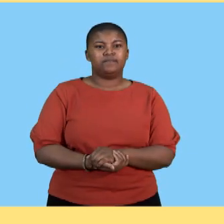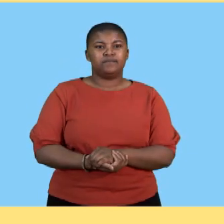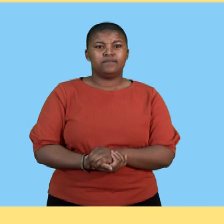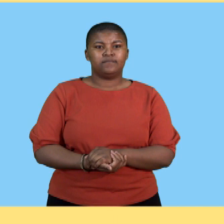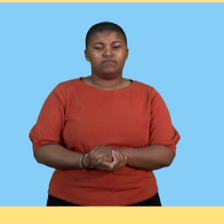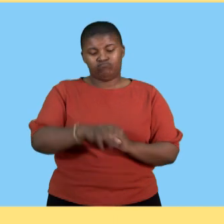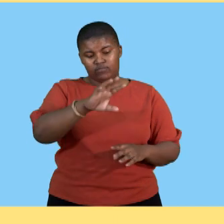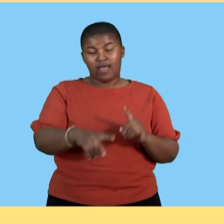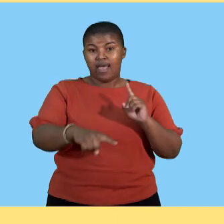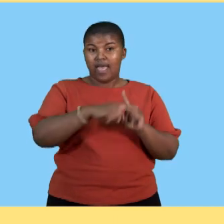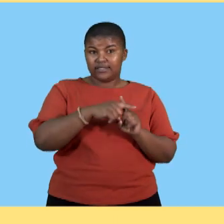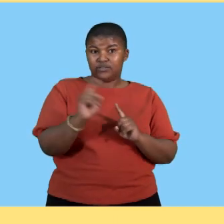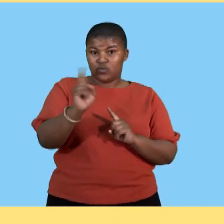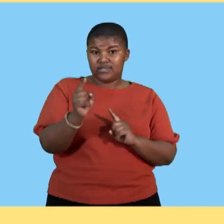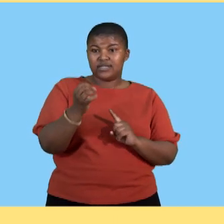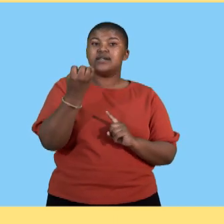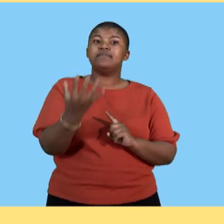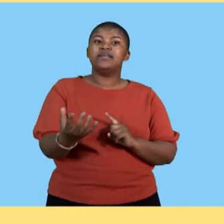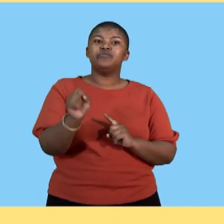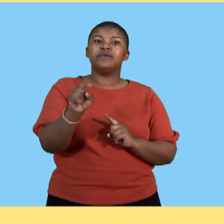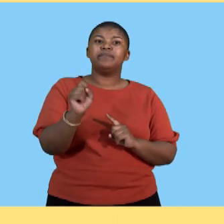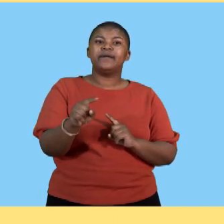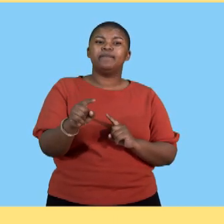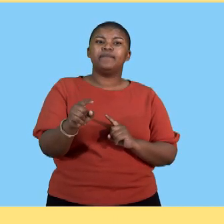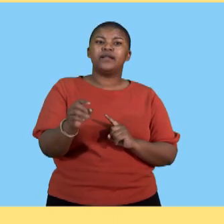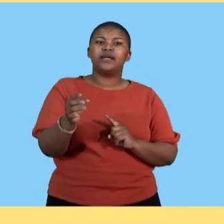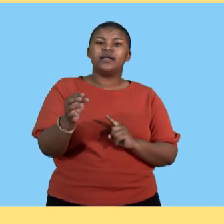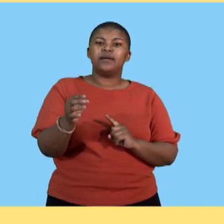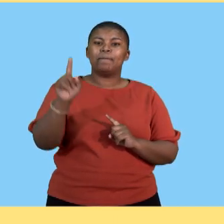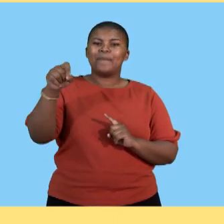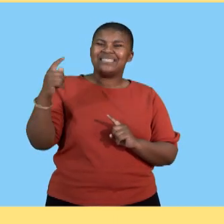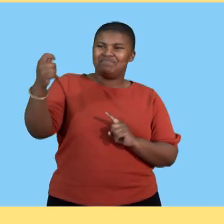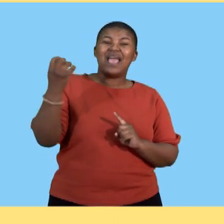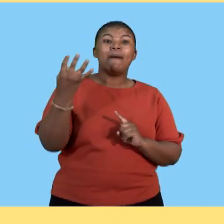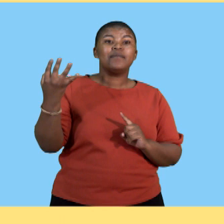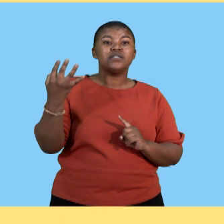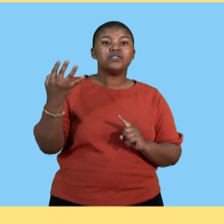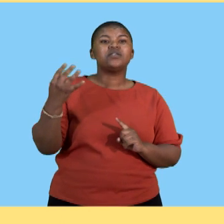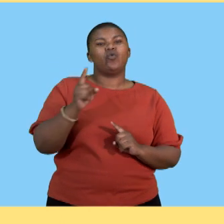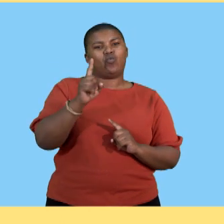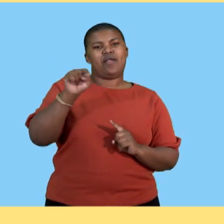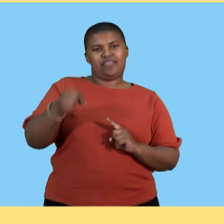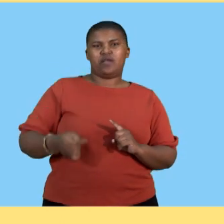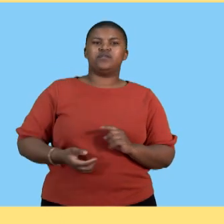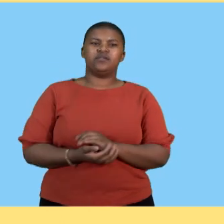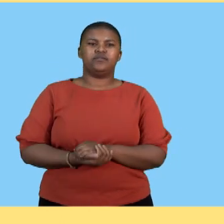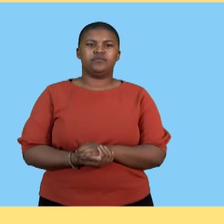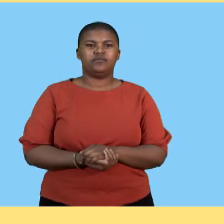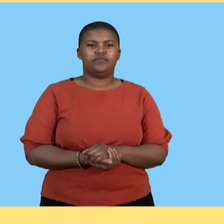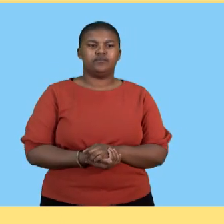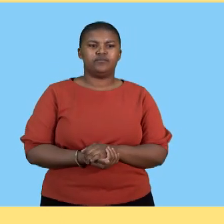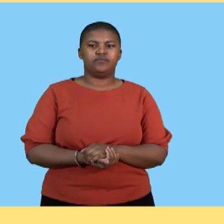12,560. Then I will then add the amount that is owing, 1,000. So I'll come here, then I'll